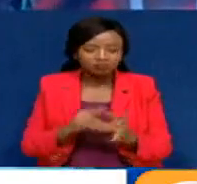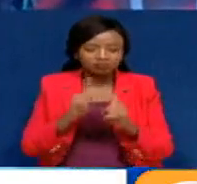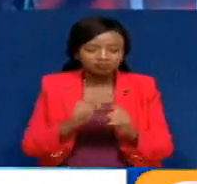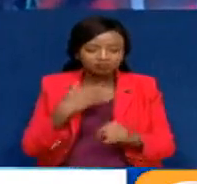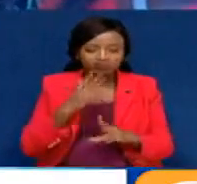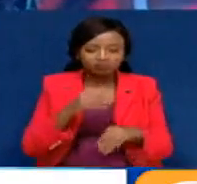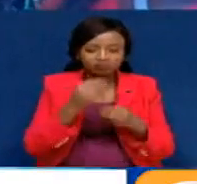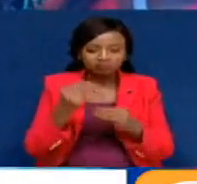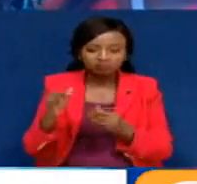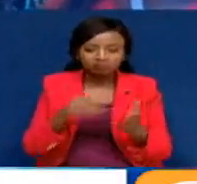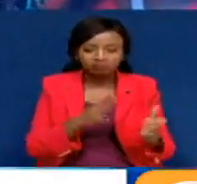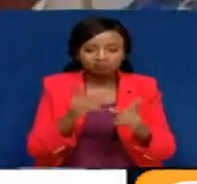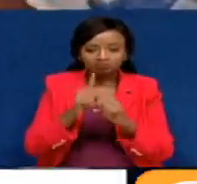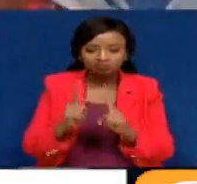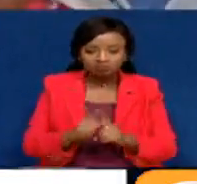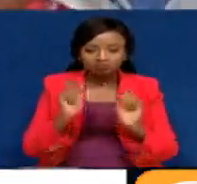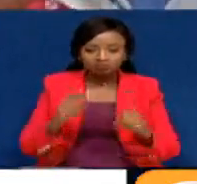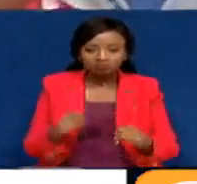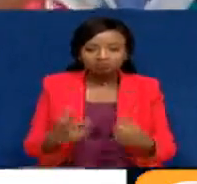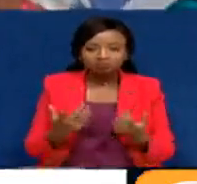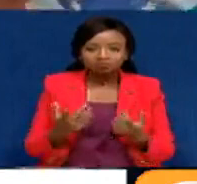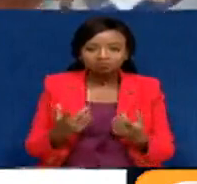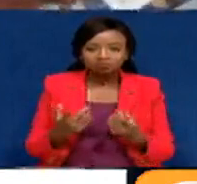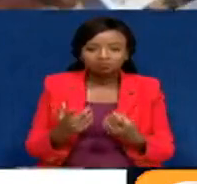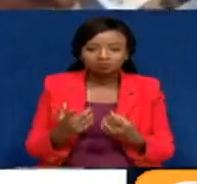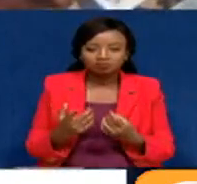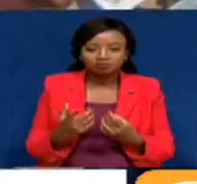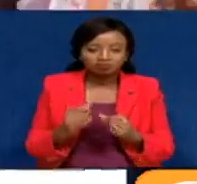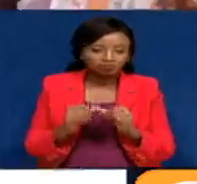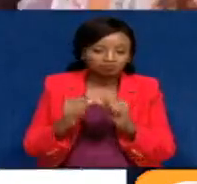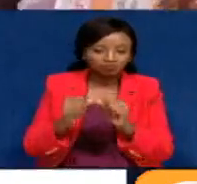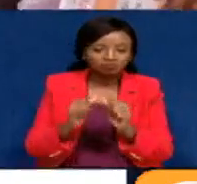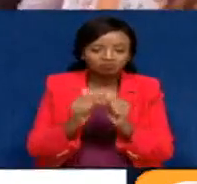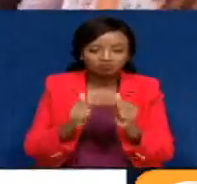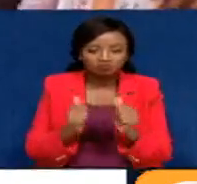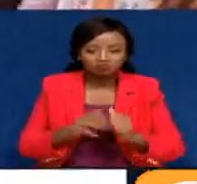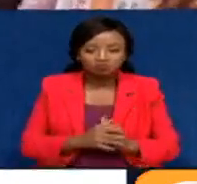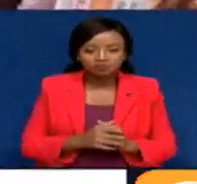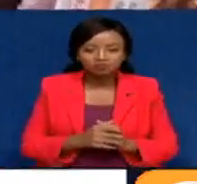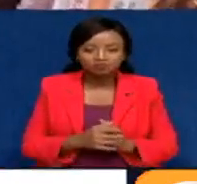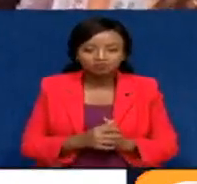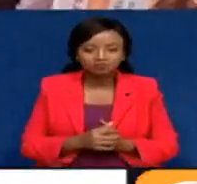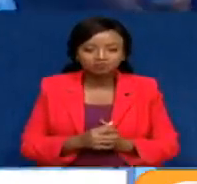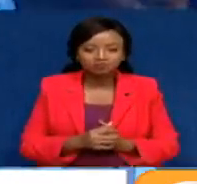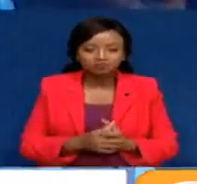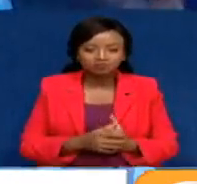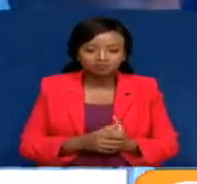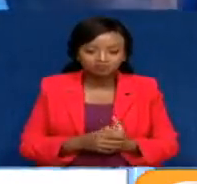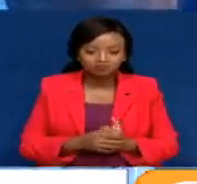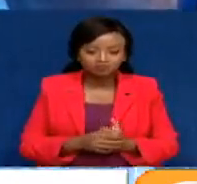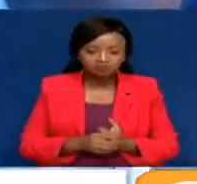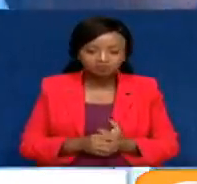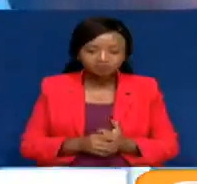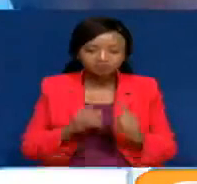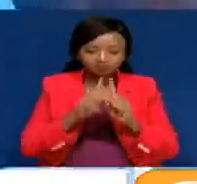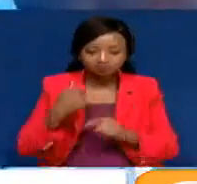ICT smart hubs as well as regional submarine cable maintenance depots. With the national data center at Konsa, we